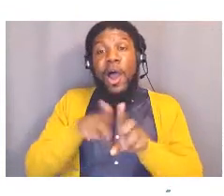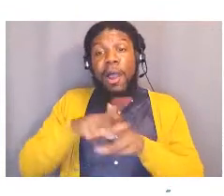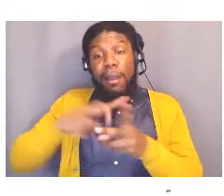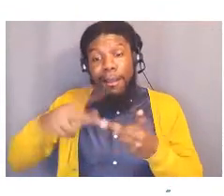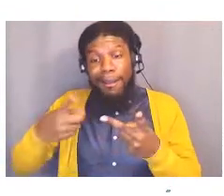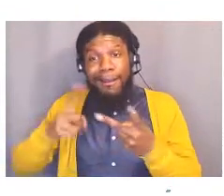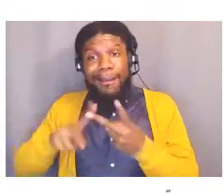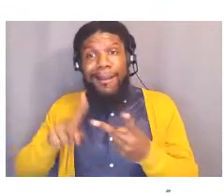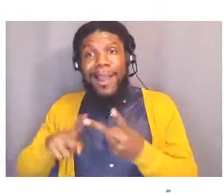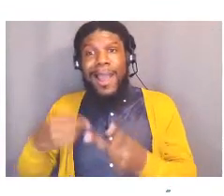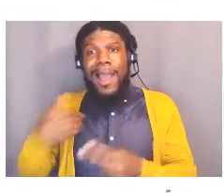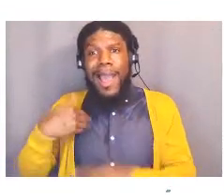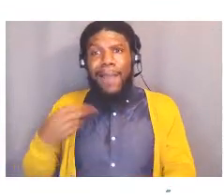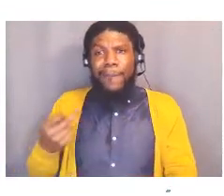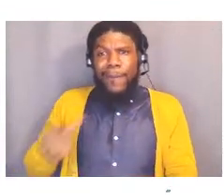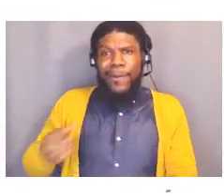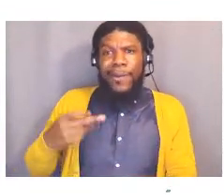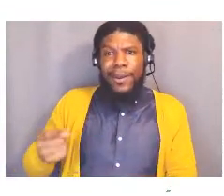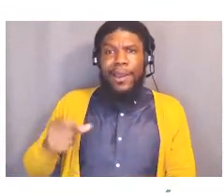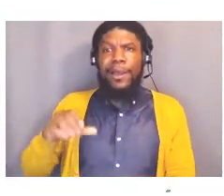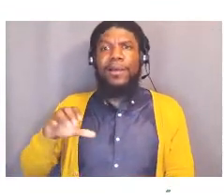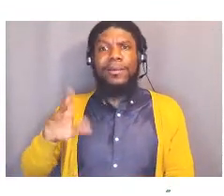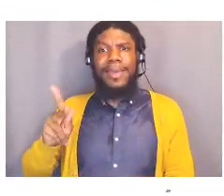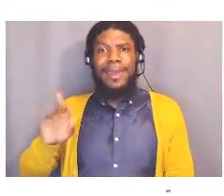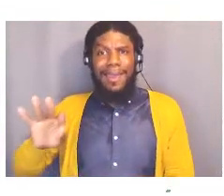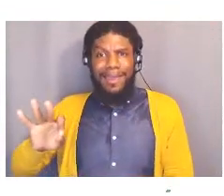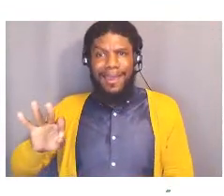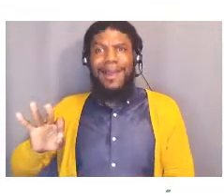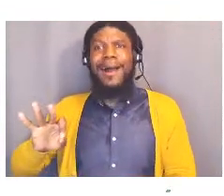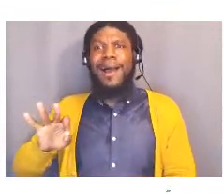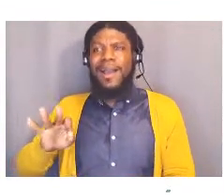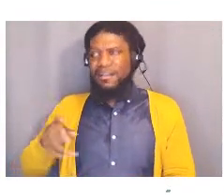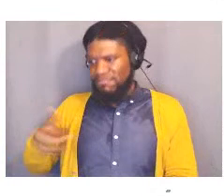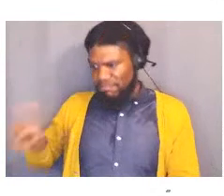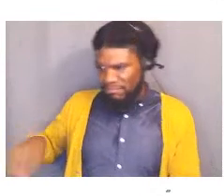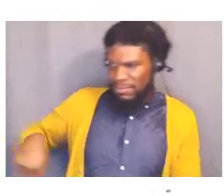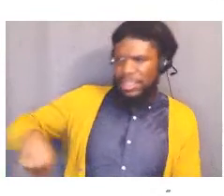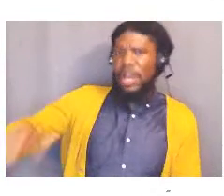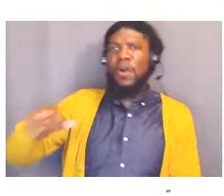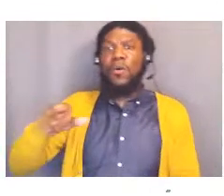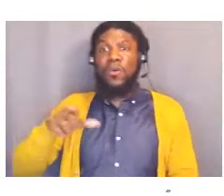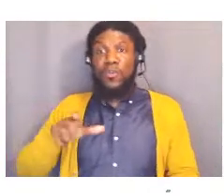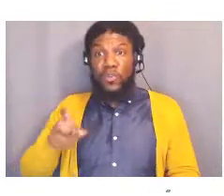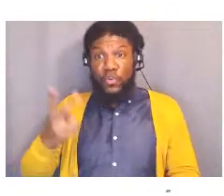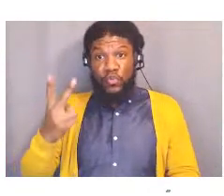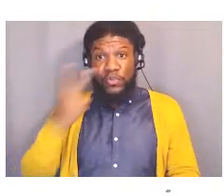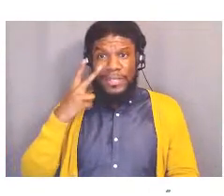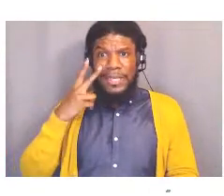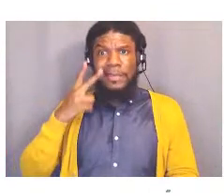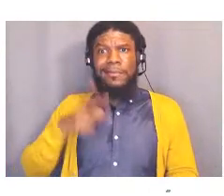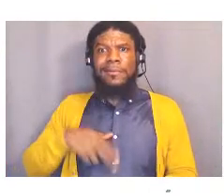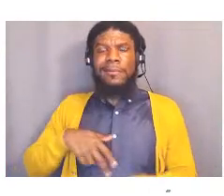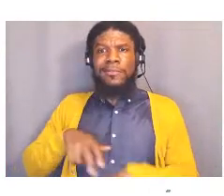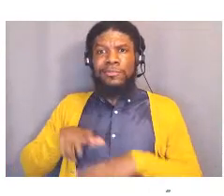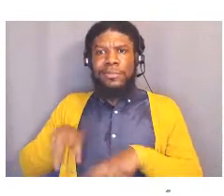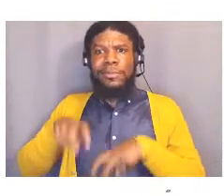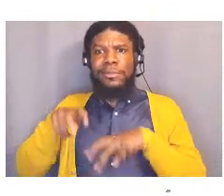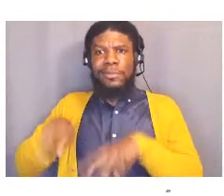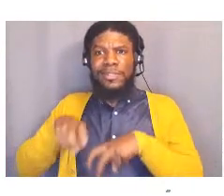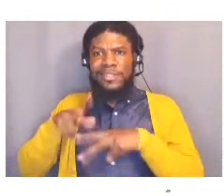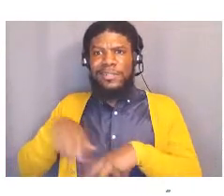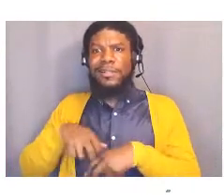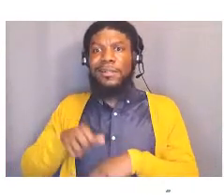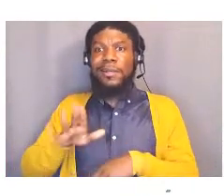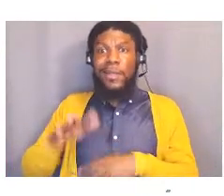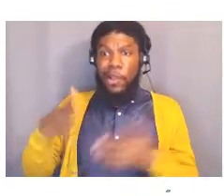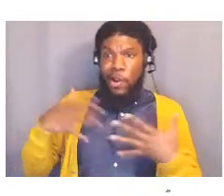dogs that they would sic on the children. You would see pictures of them ripping the clothes from the people. Young